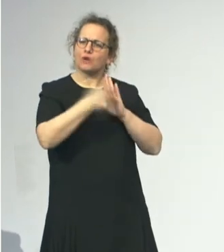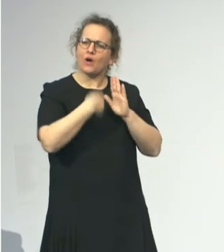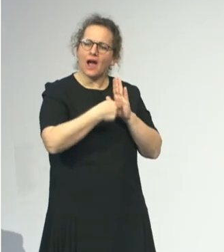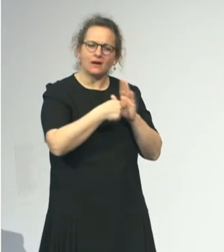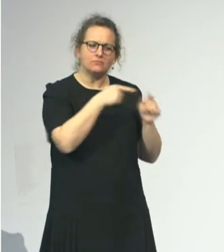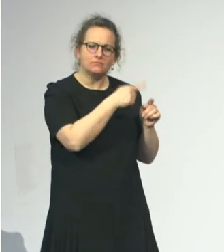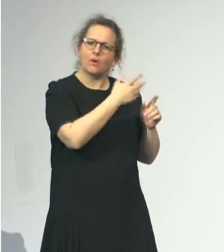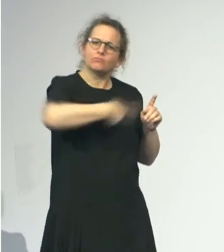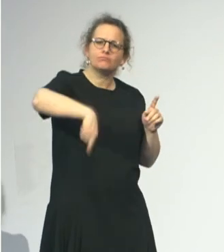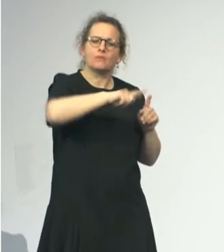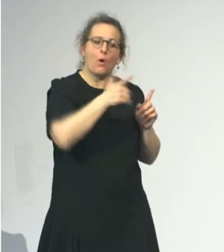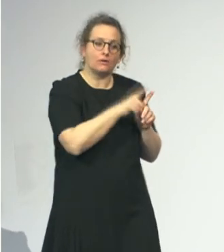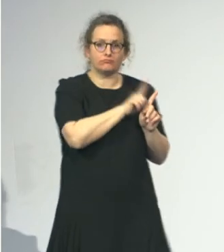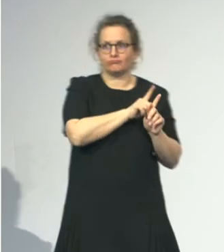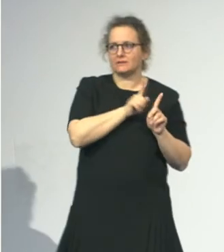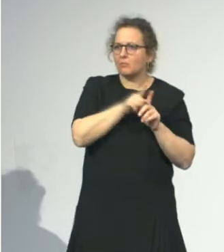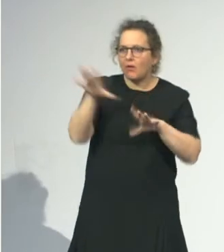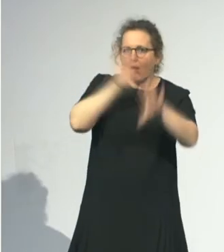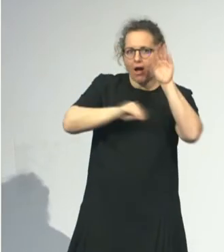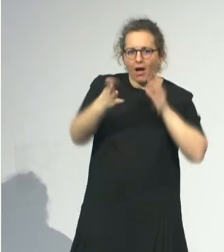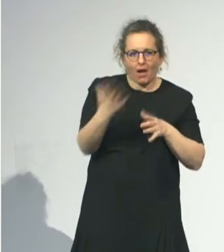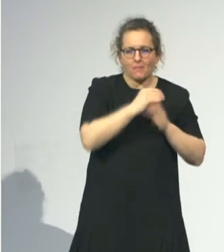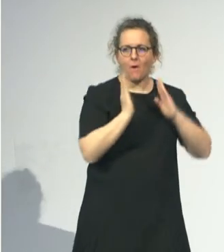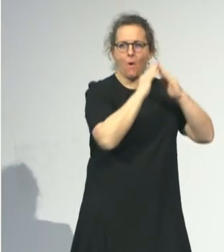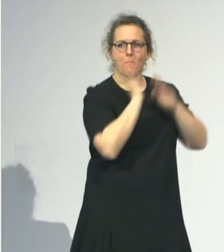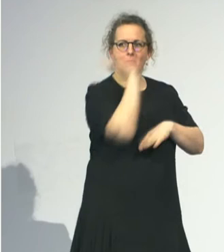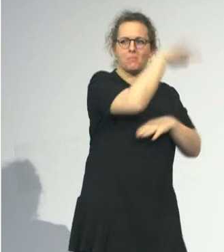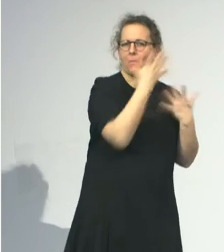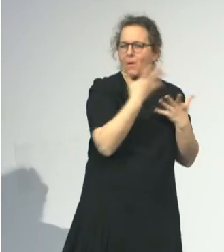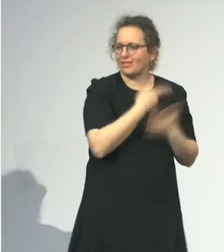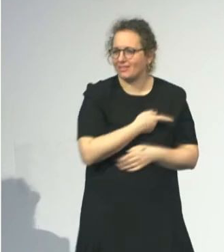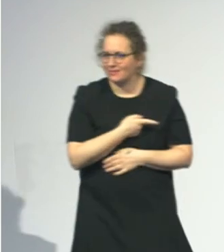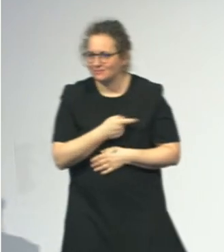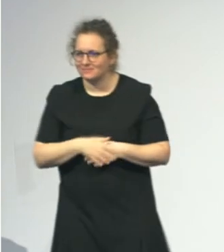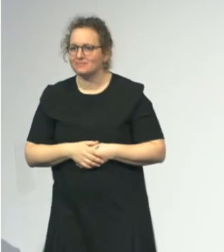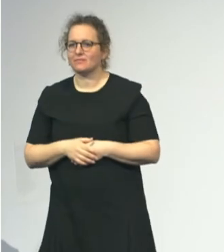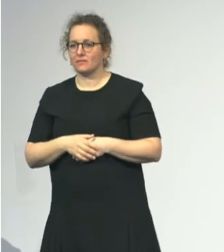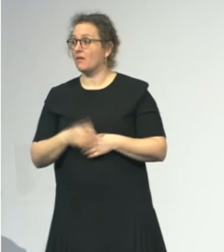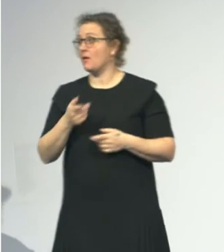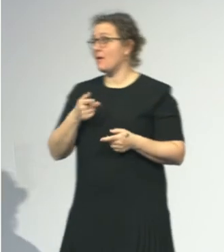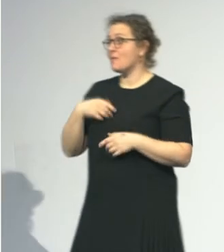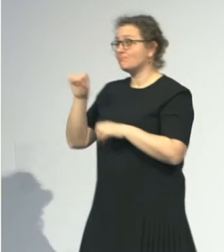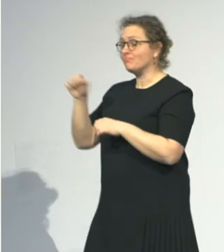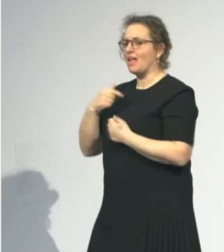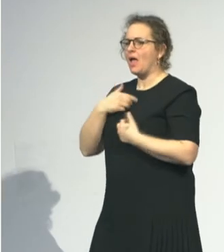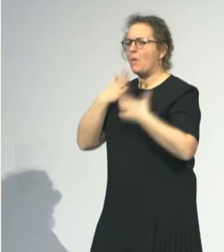That one was the best advice from us. But what we wanted to say is that